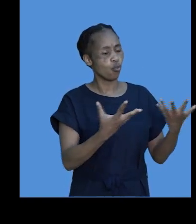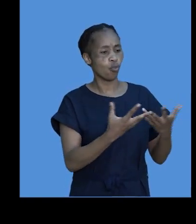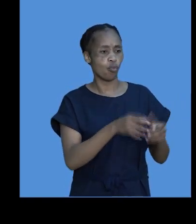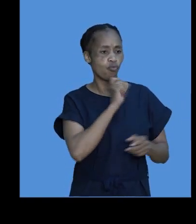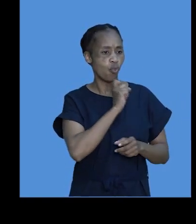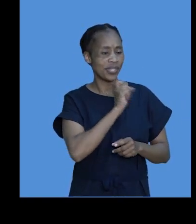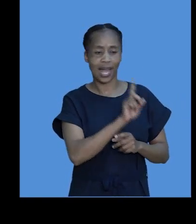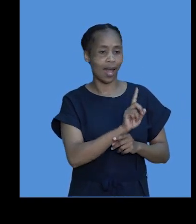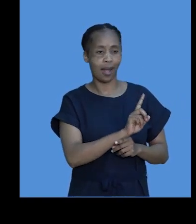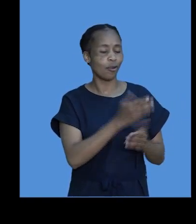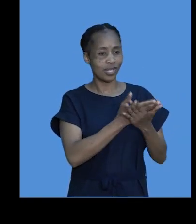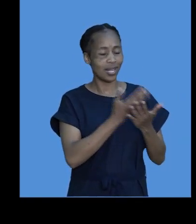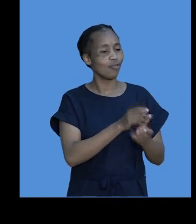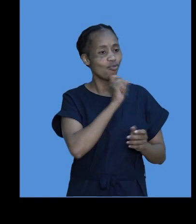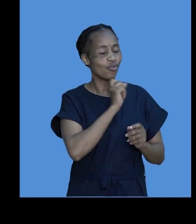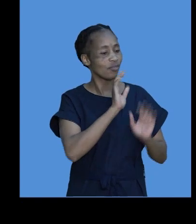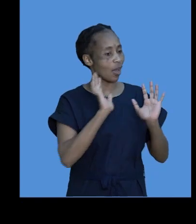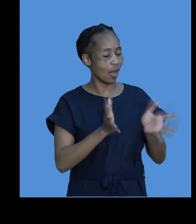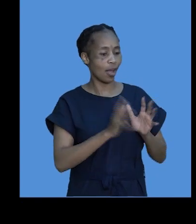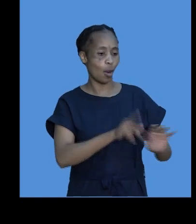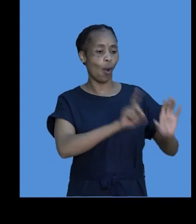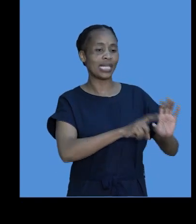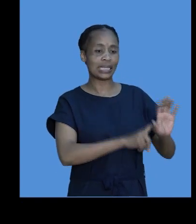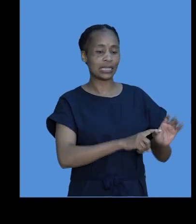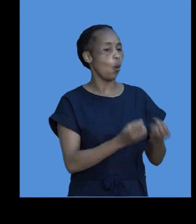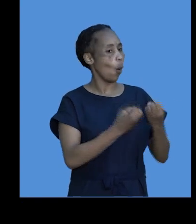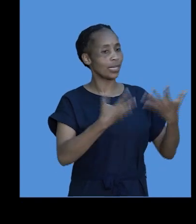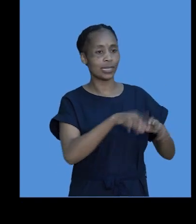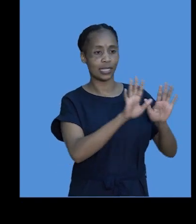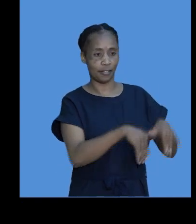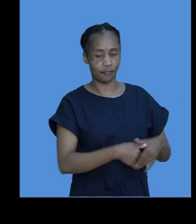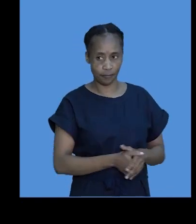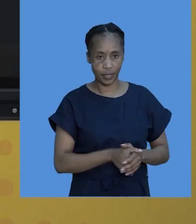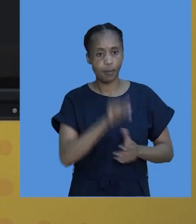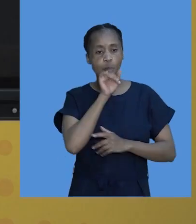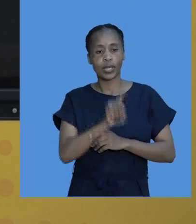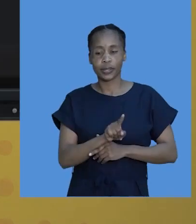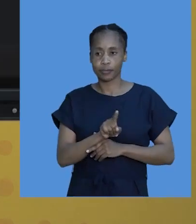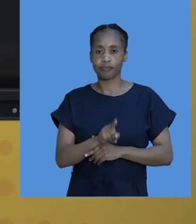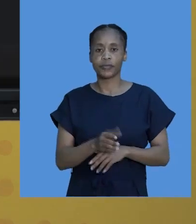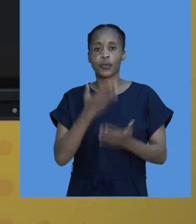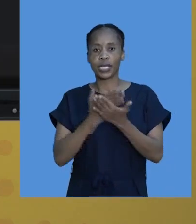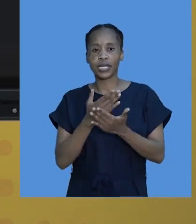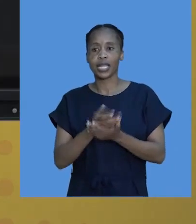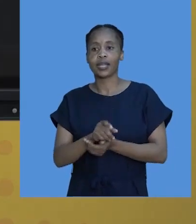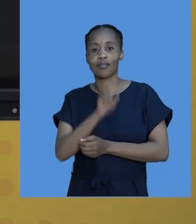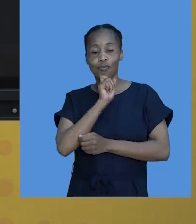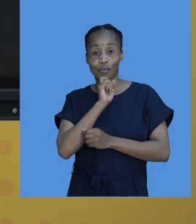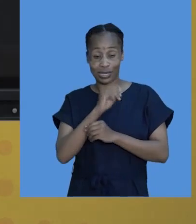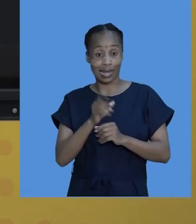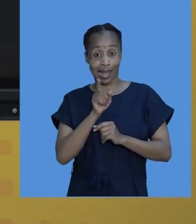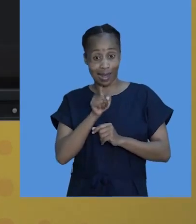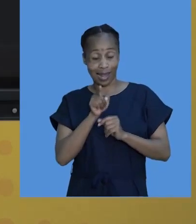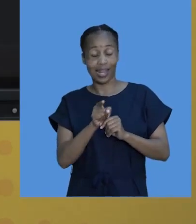lower quality good. So basically with productive inefficiency, what it means is you can be able as a business to lower